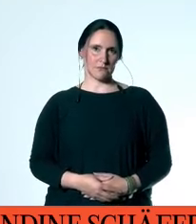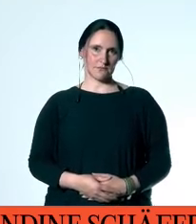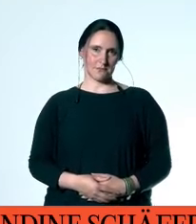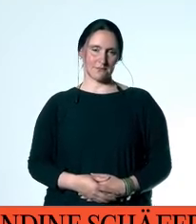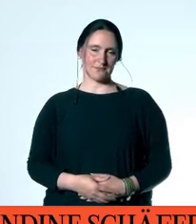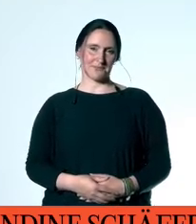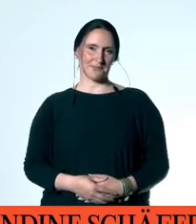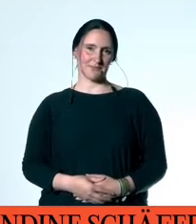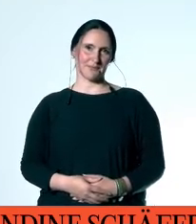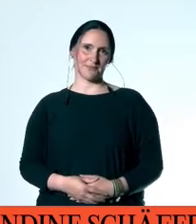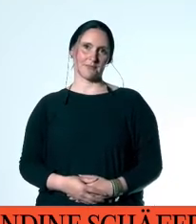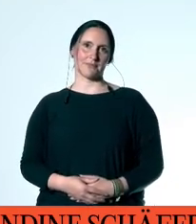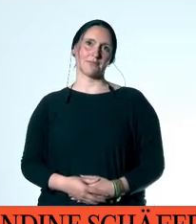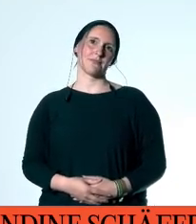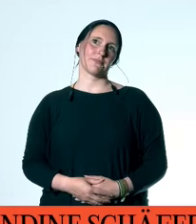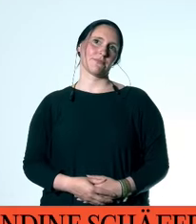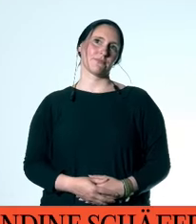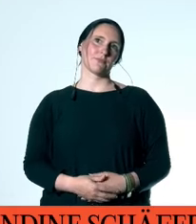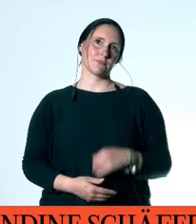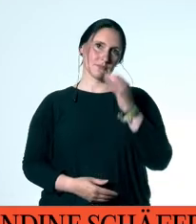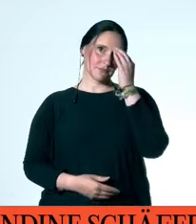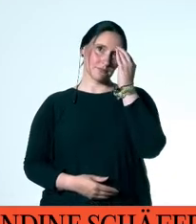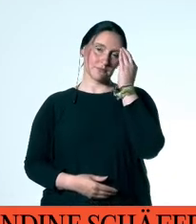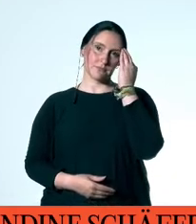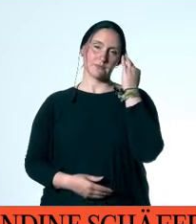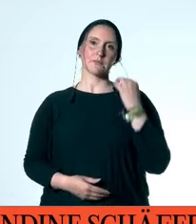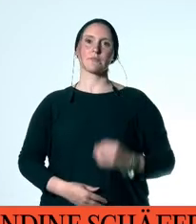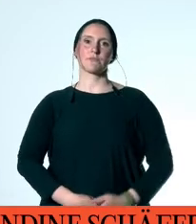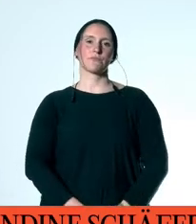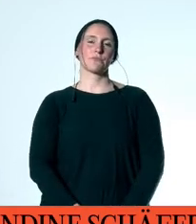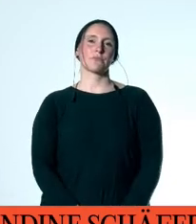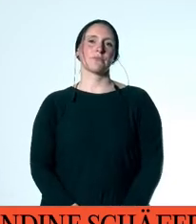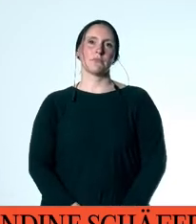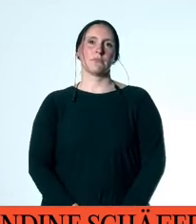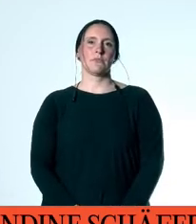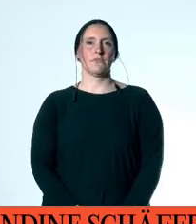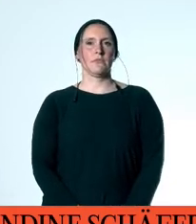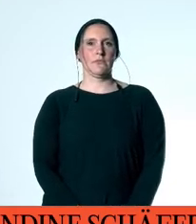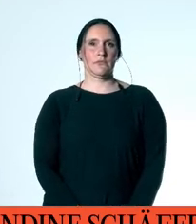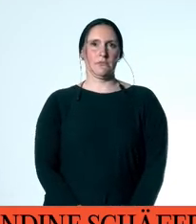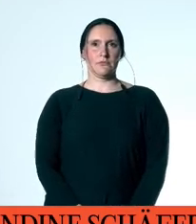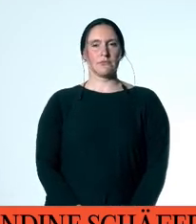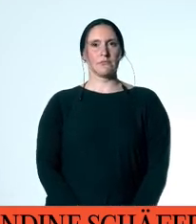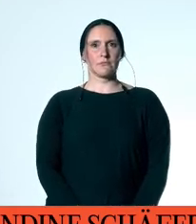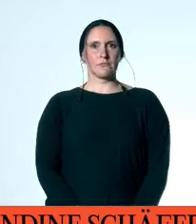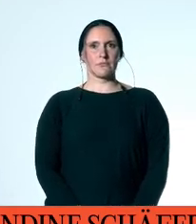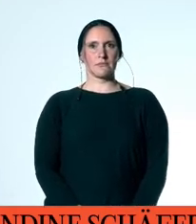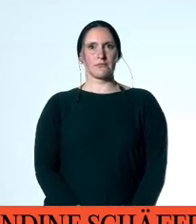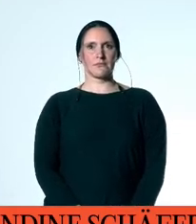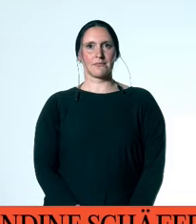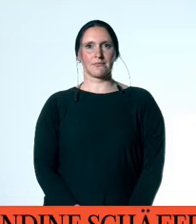Und sie lehren auch die Nachkommenden, also Kinder und Jugendliche, die